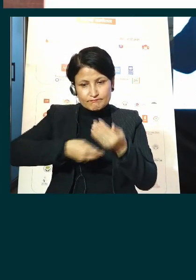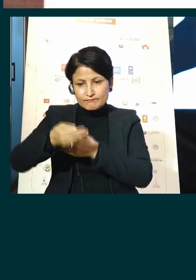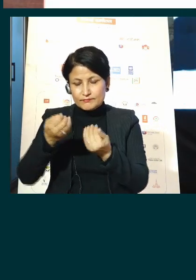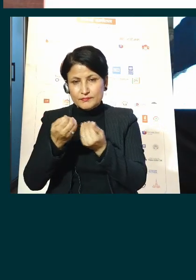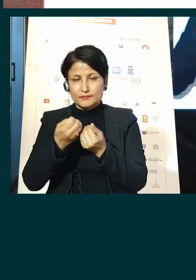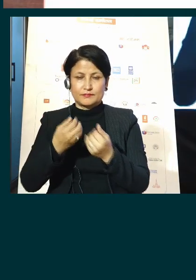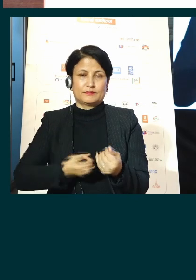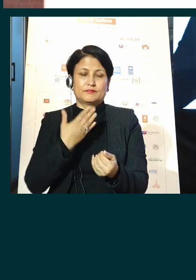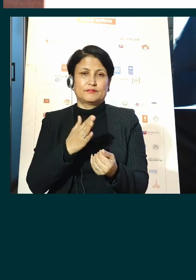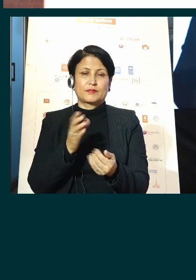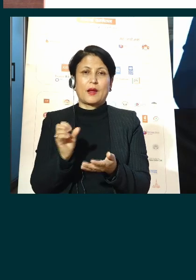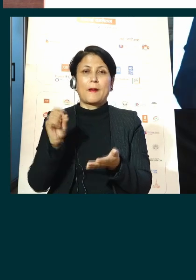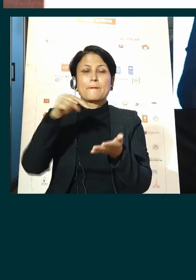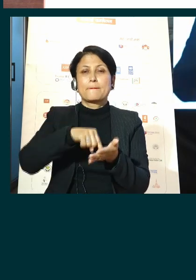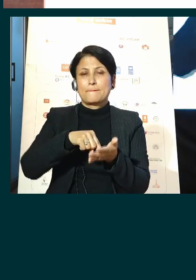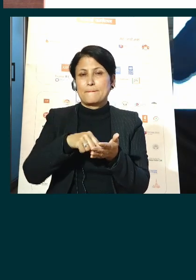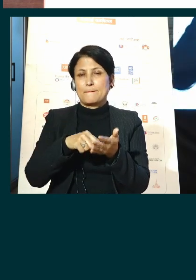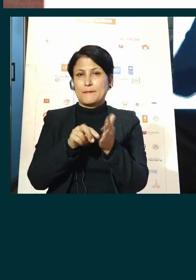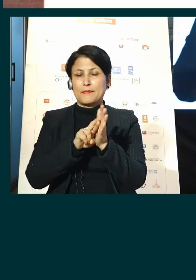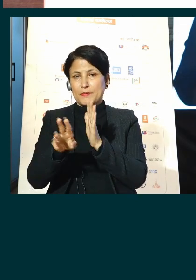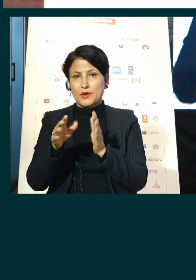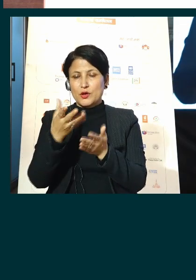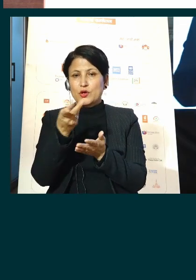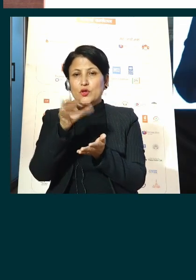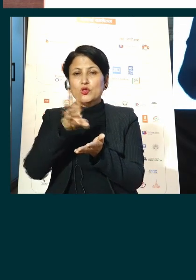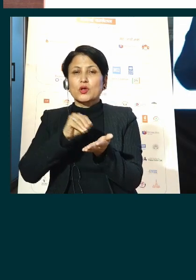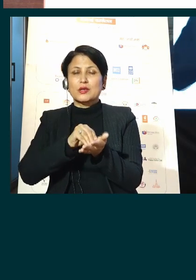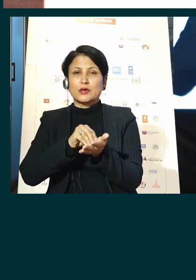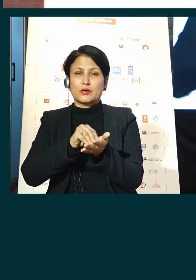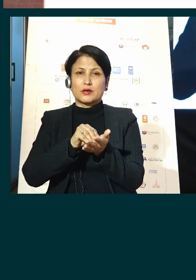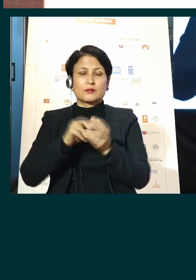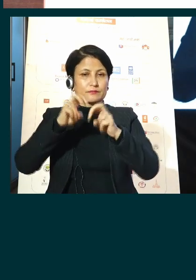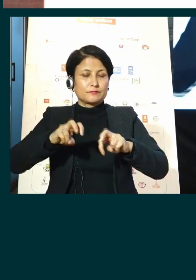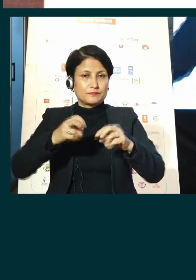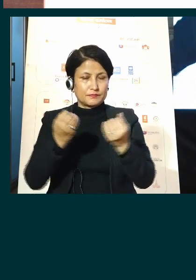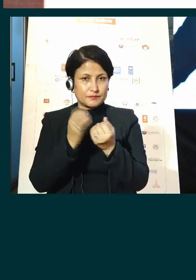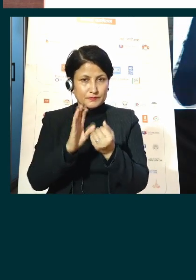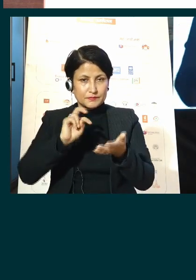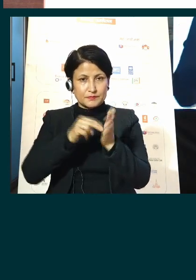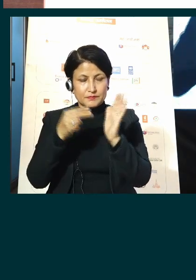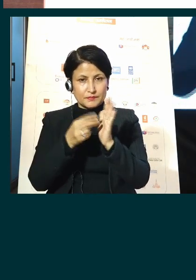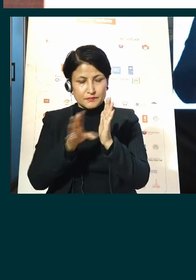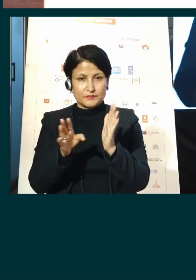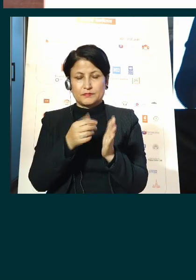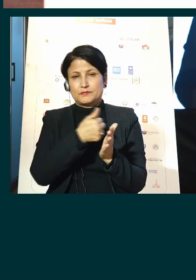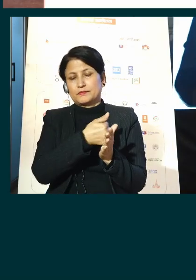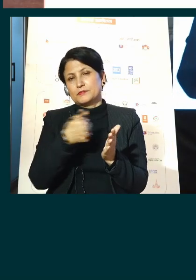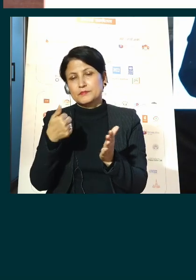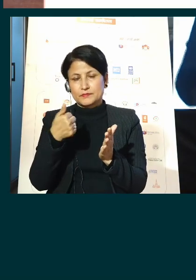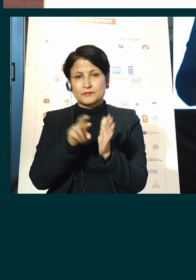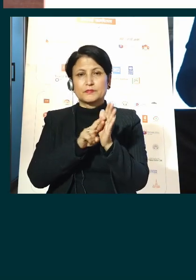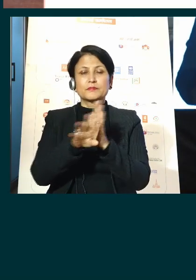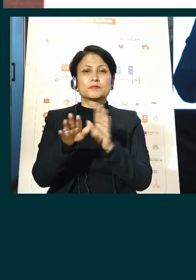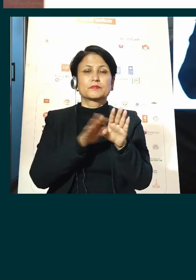still analyzing the data, but I think some interesting findings are coming out of this project. And we used a realist synthesis, which